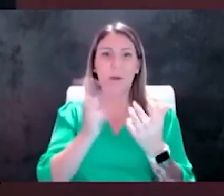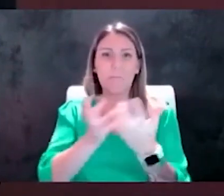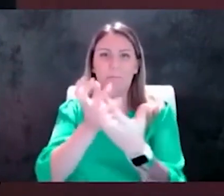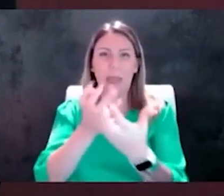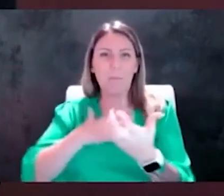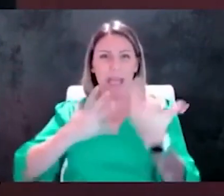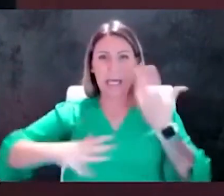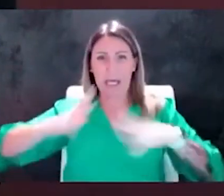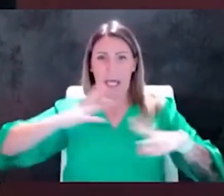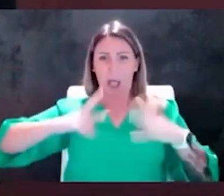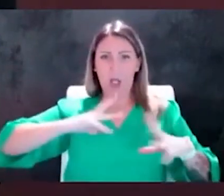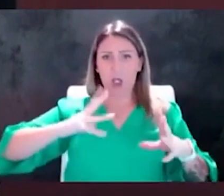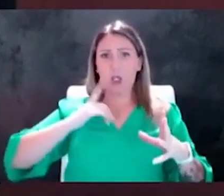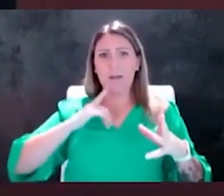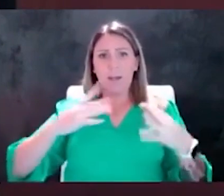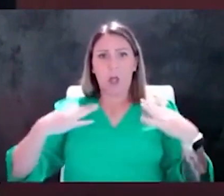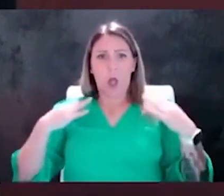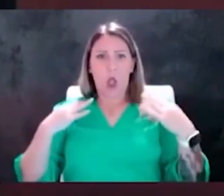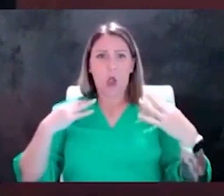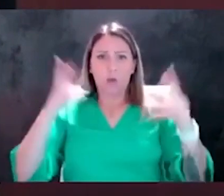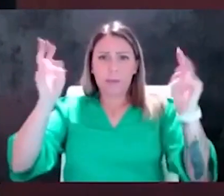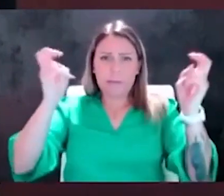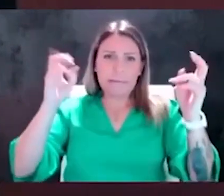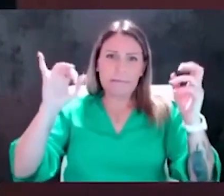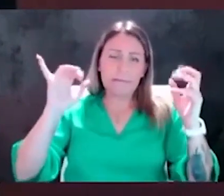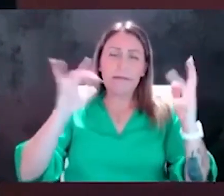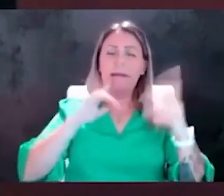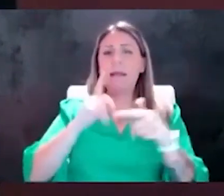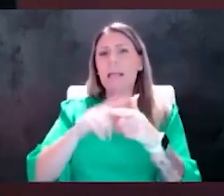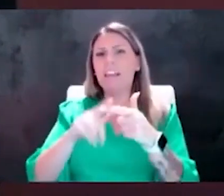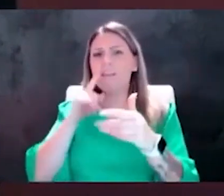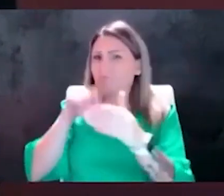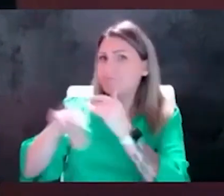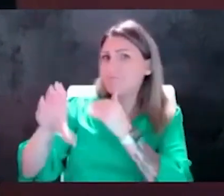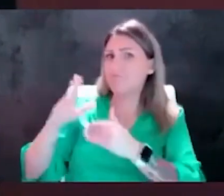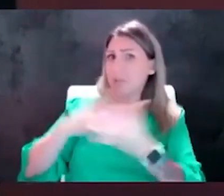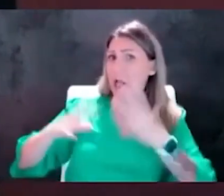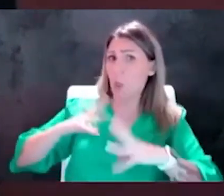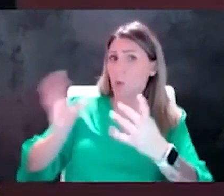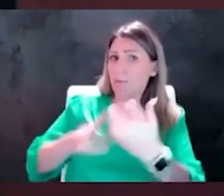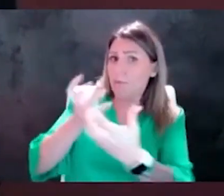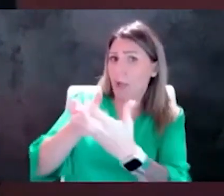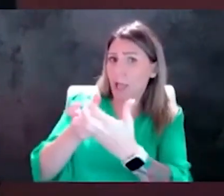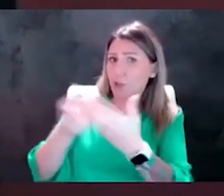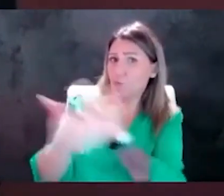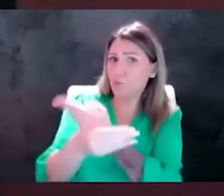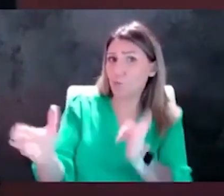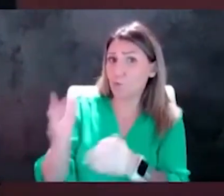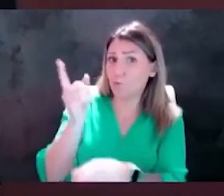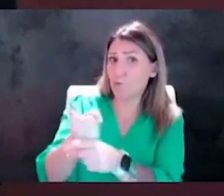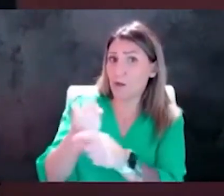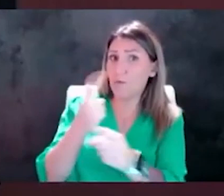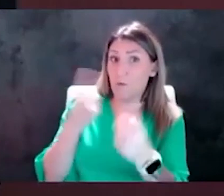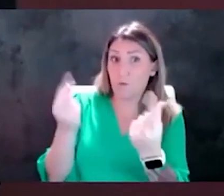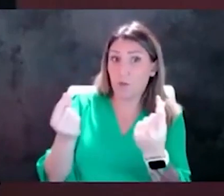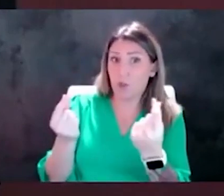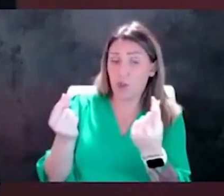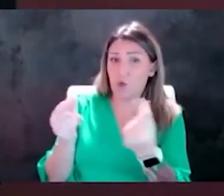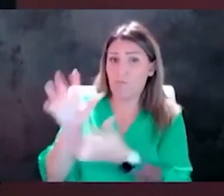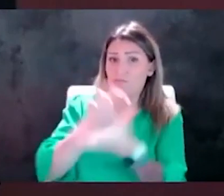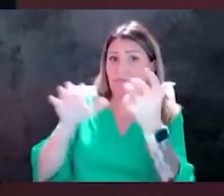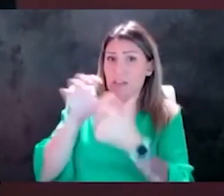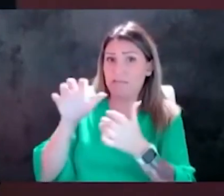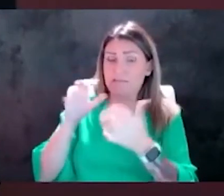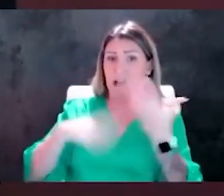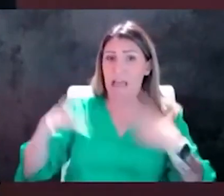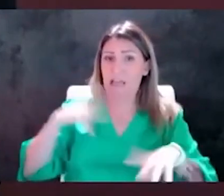and I'm going into this very colorful room, and somehow I want my clothes to match the room. What do? Well, I just mix my colors up on my clothes a little bit